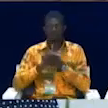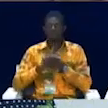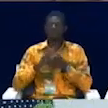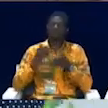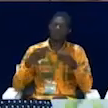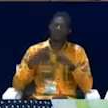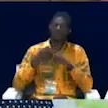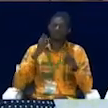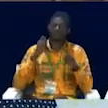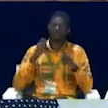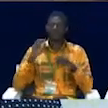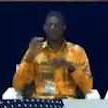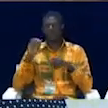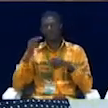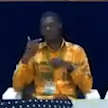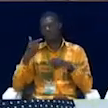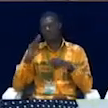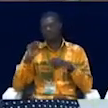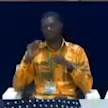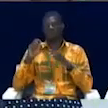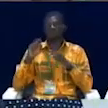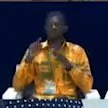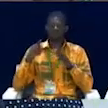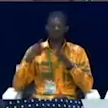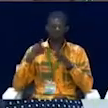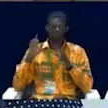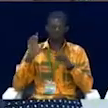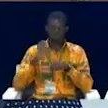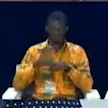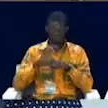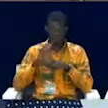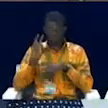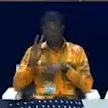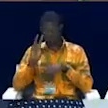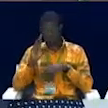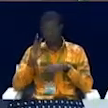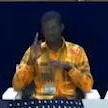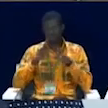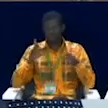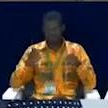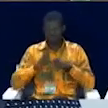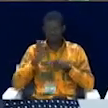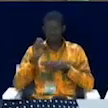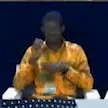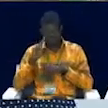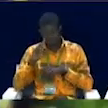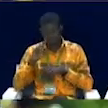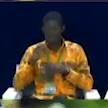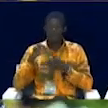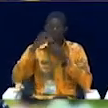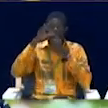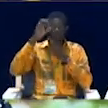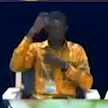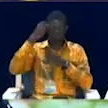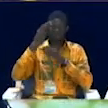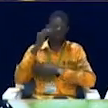from Ogun Province 2, Region 12. By the special grace of God, we got